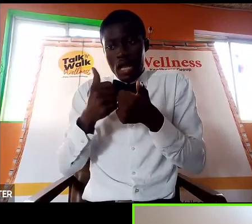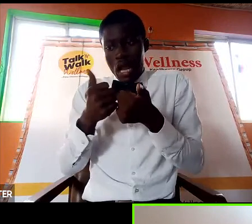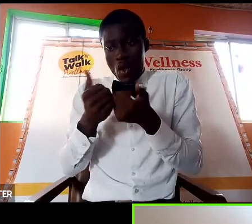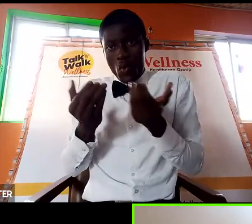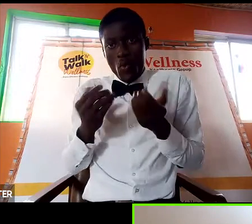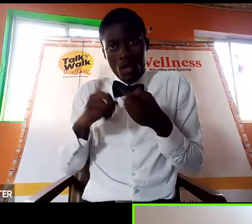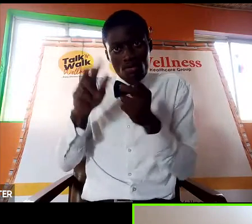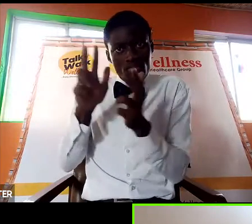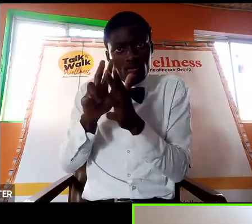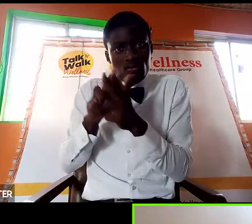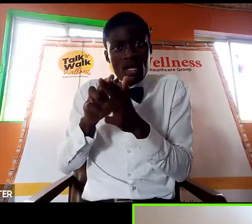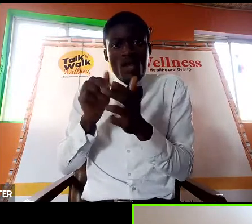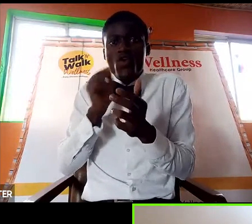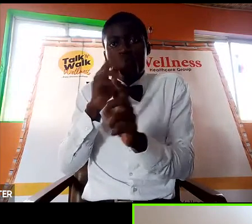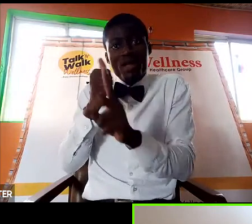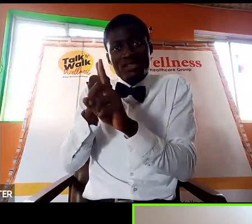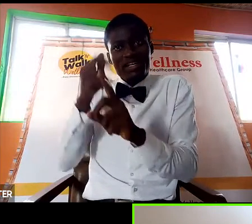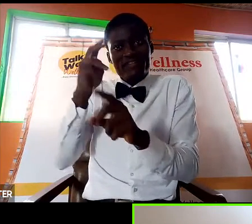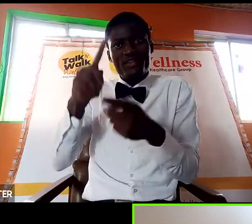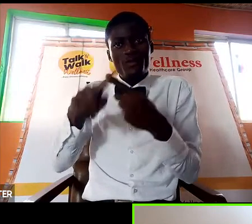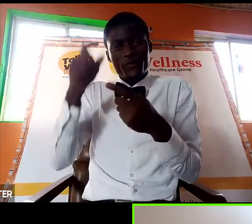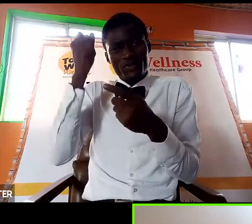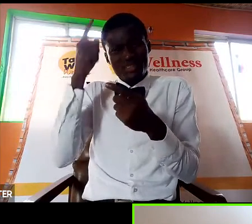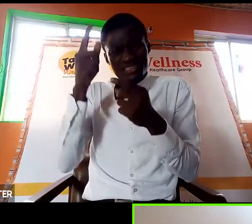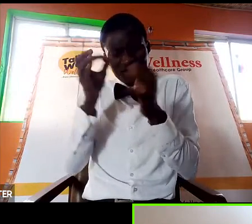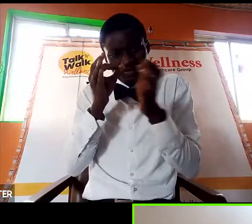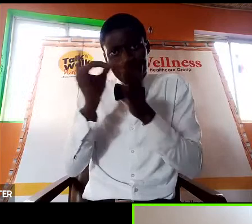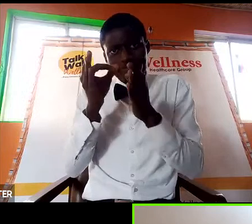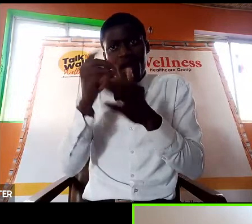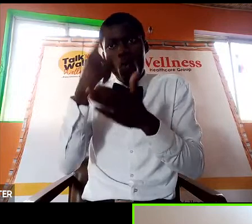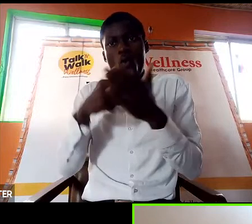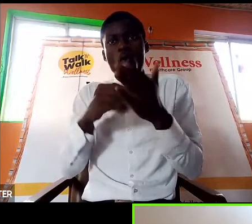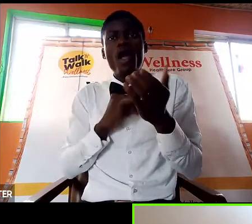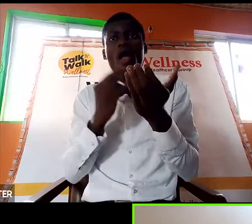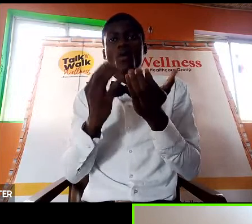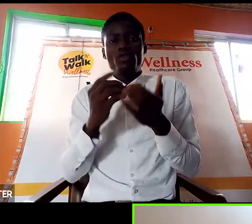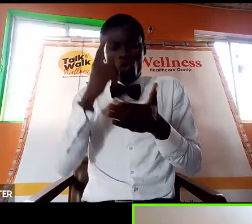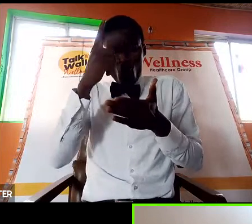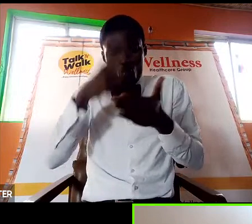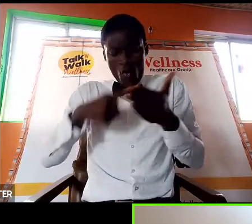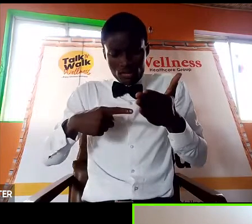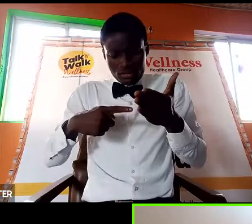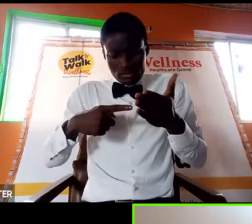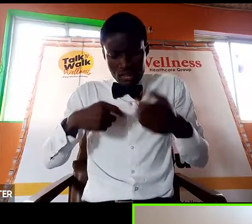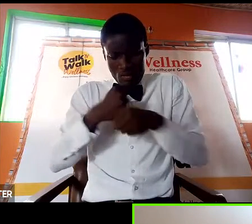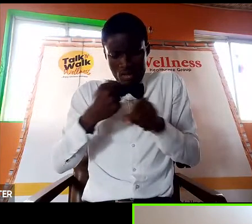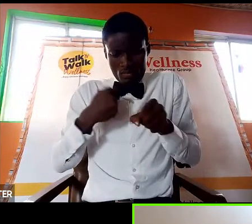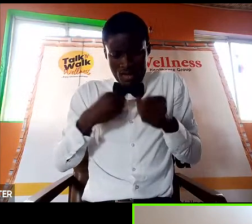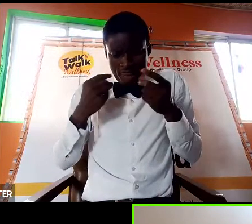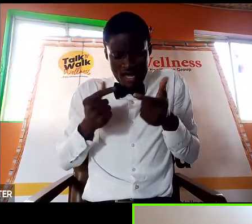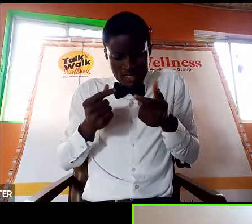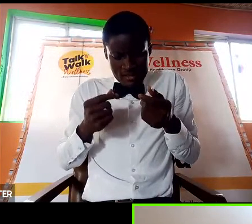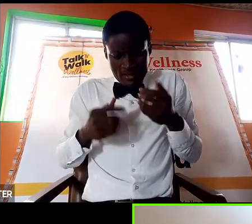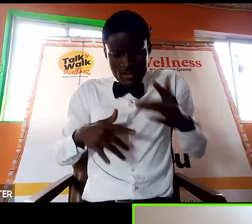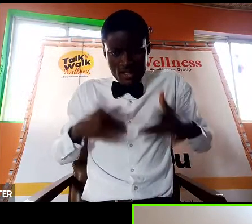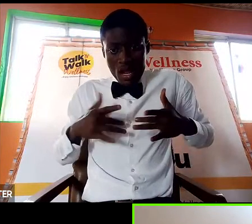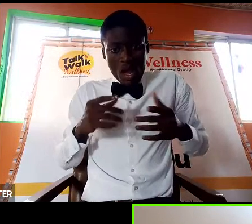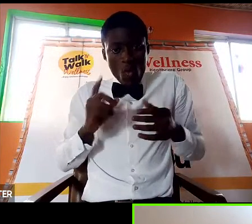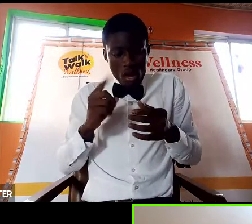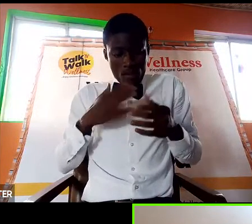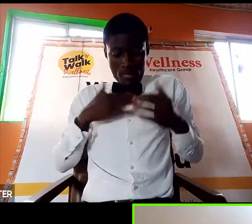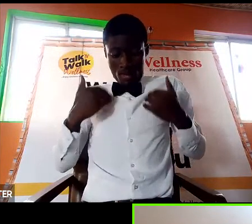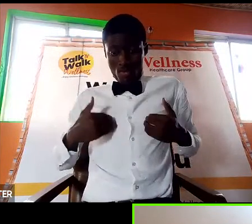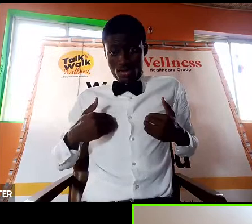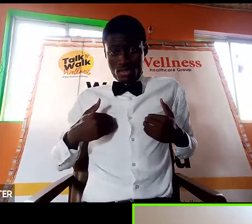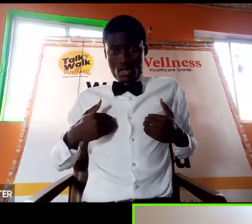do I want? What drives me? Where can I be touched and I'm going to be turned on? What is great sex for me? What